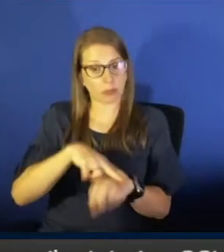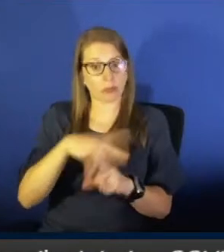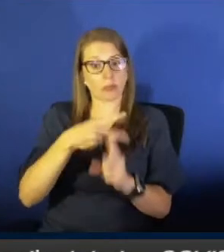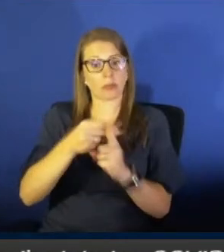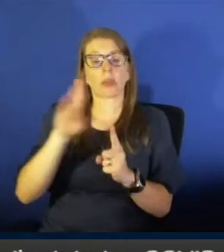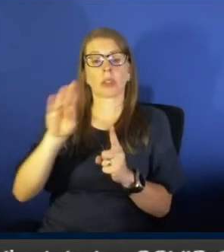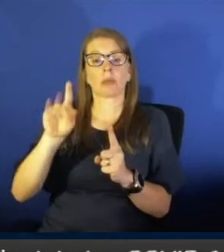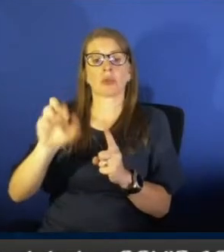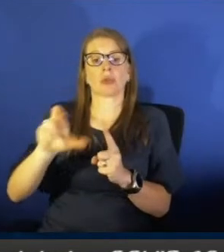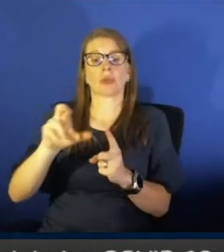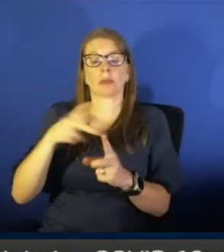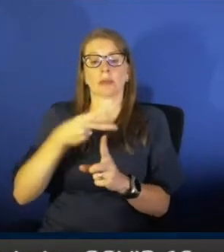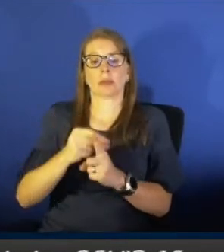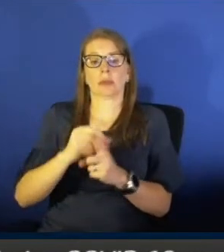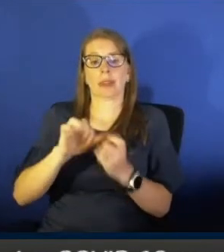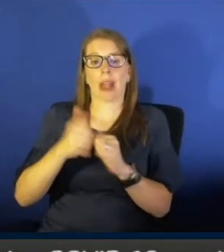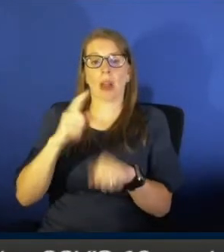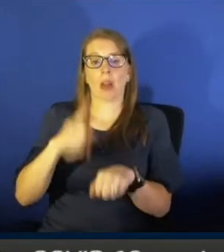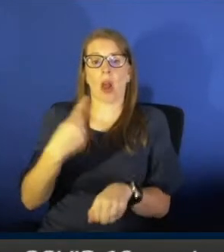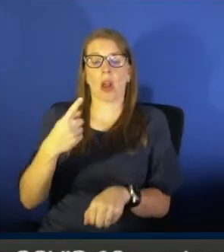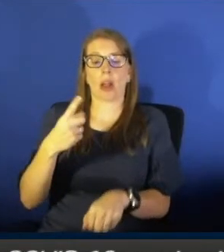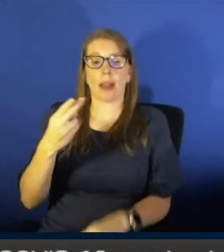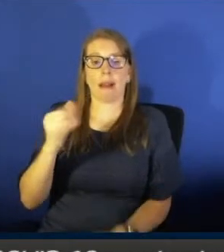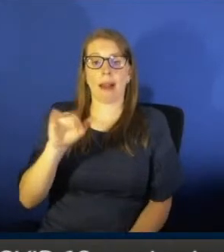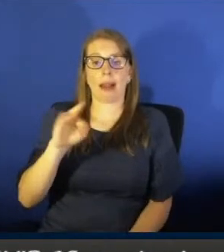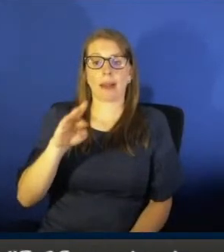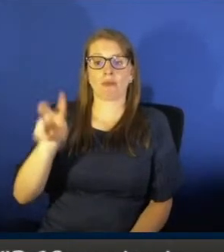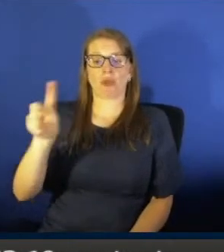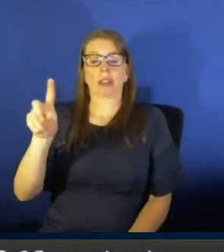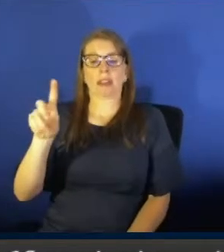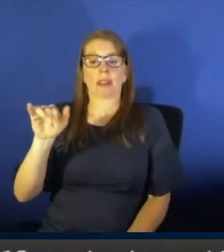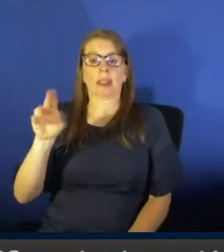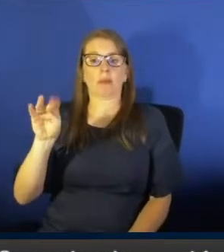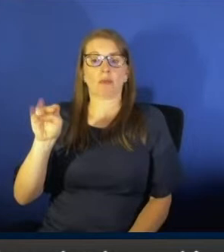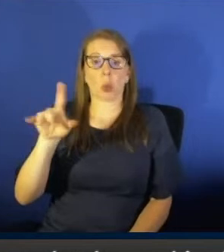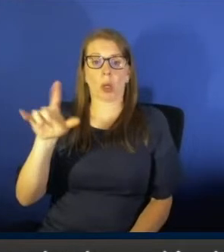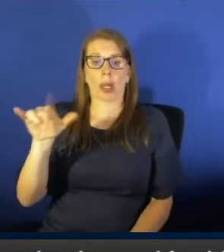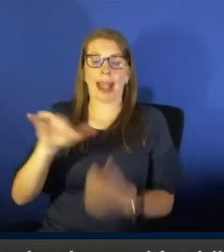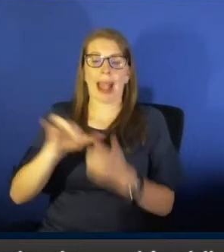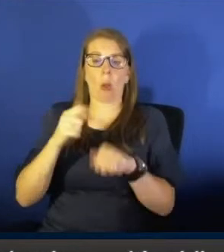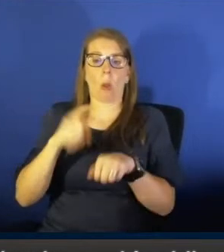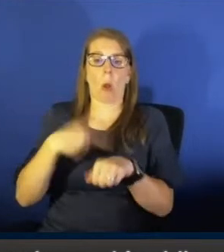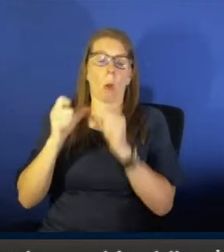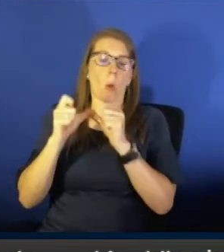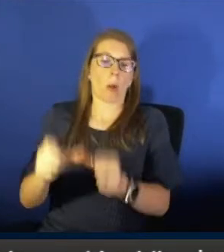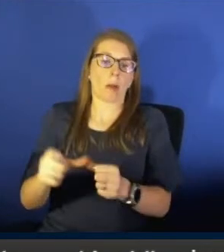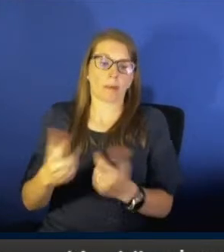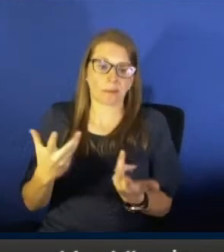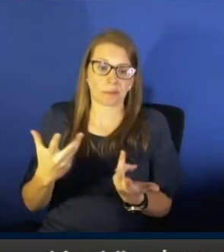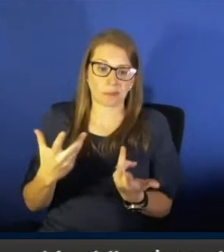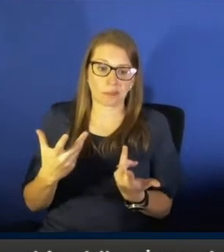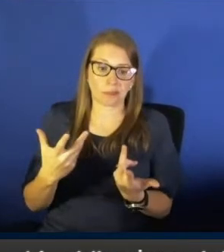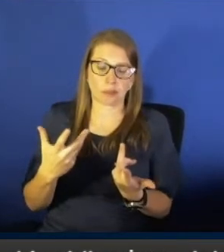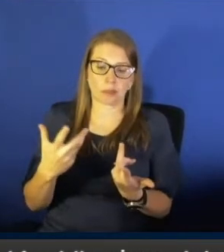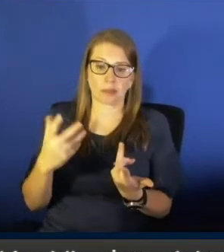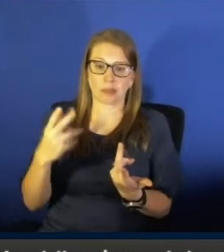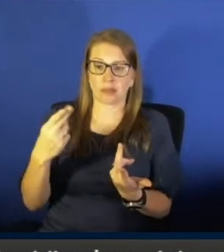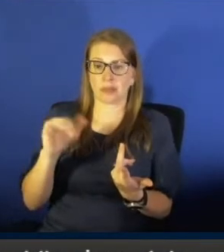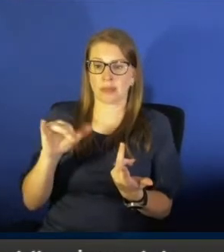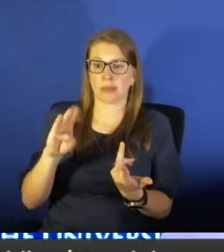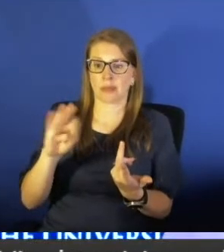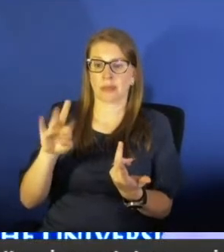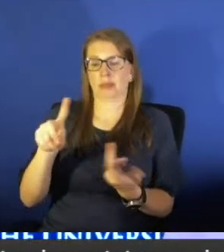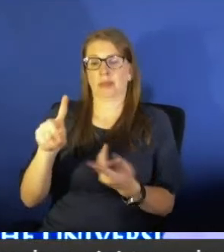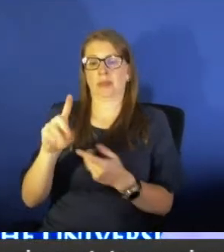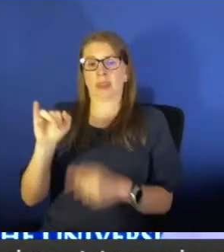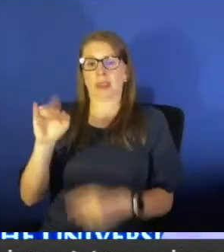How long is so-called hybrid immunity? How long is it? How long does that last? Have you heard of hybrid immunity? Yeah, basically what that